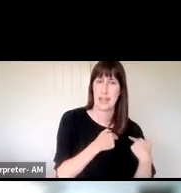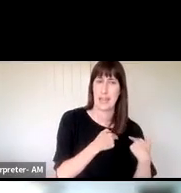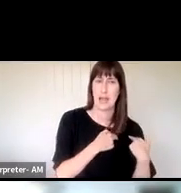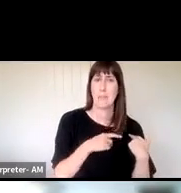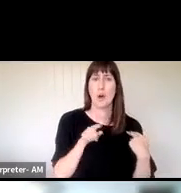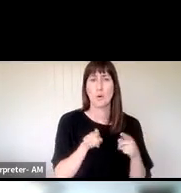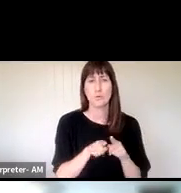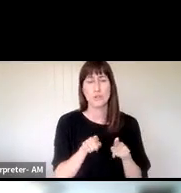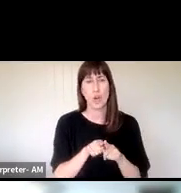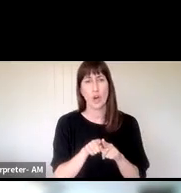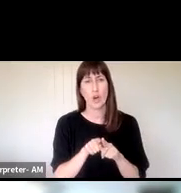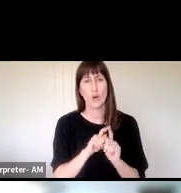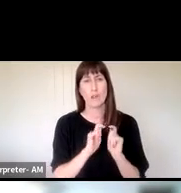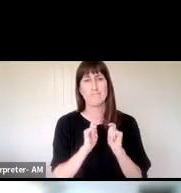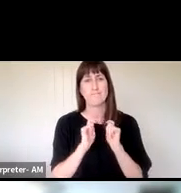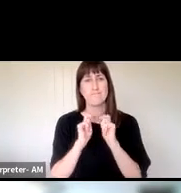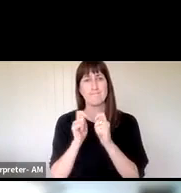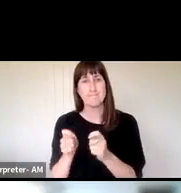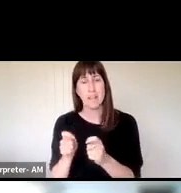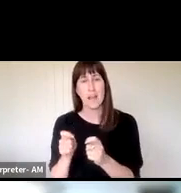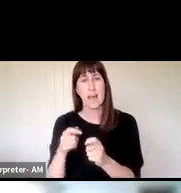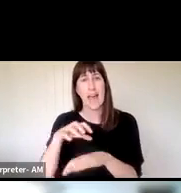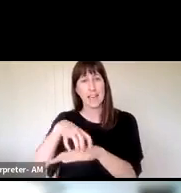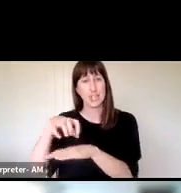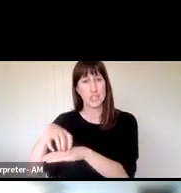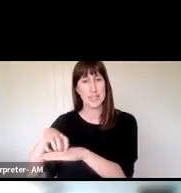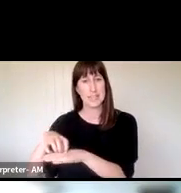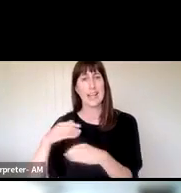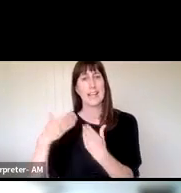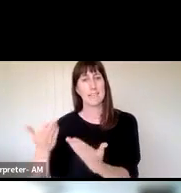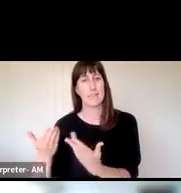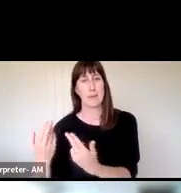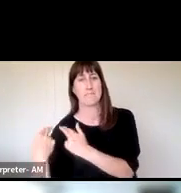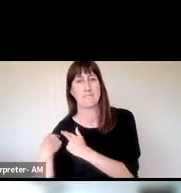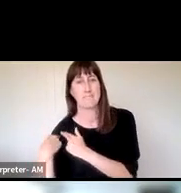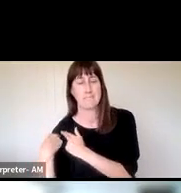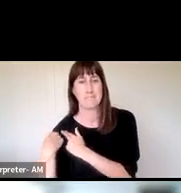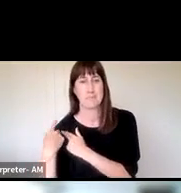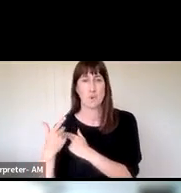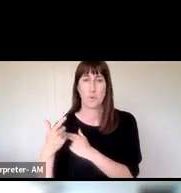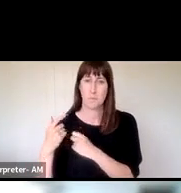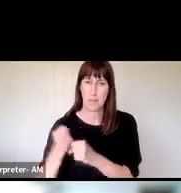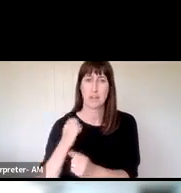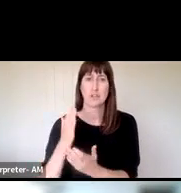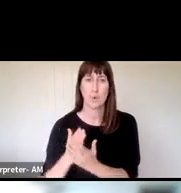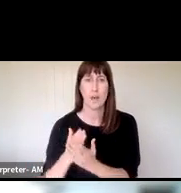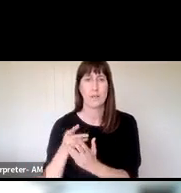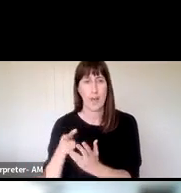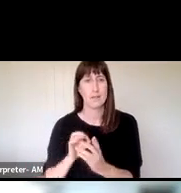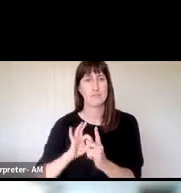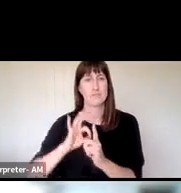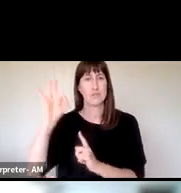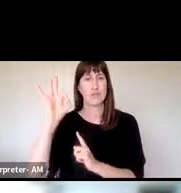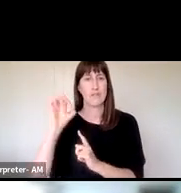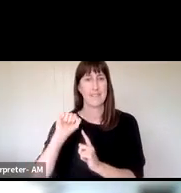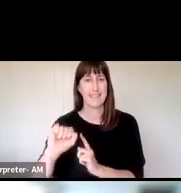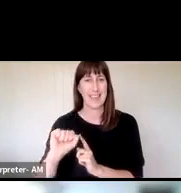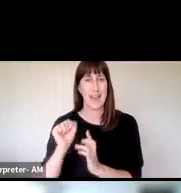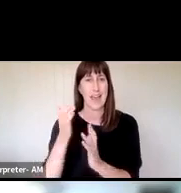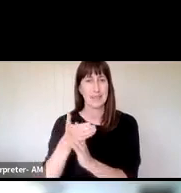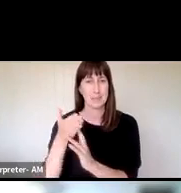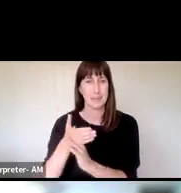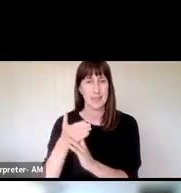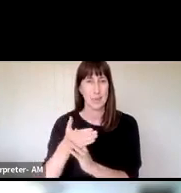agency to find ways to improve their accessibility response within the organisation.